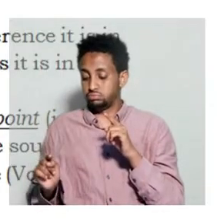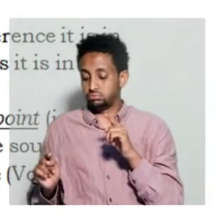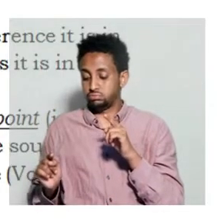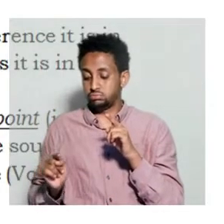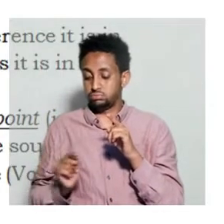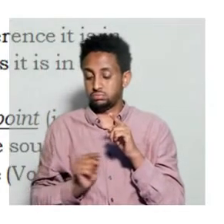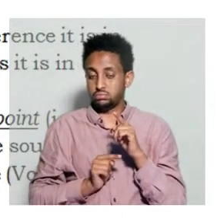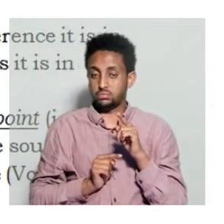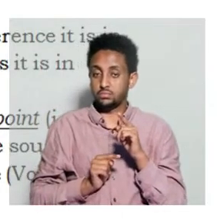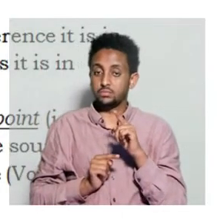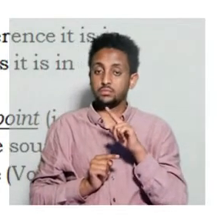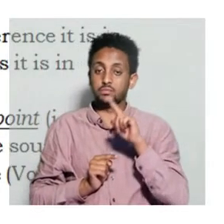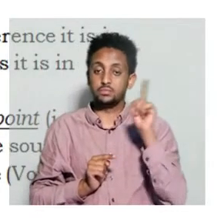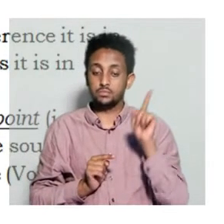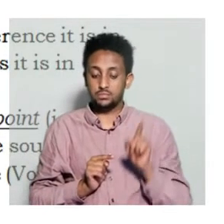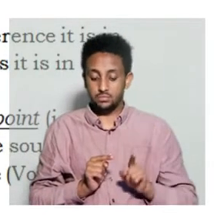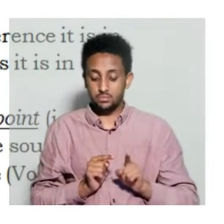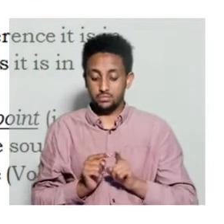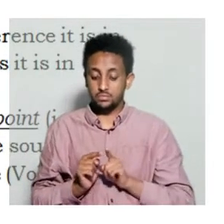source.